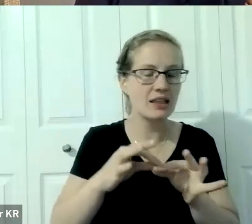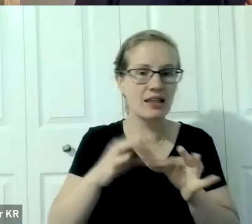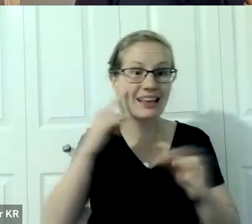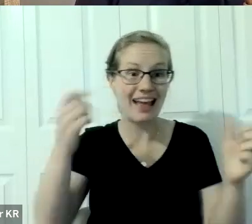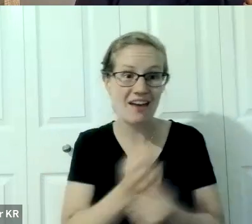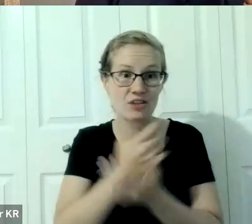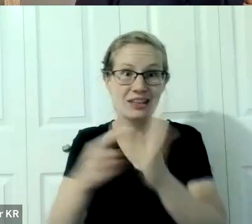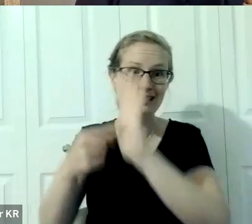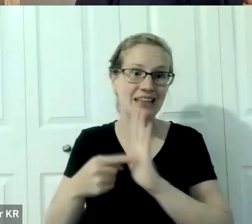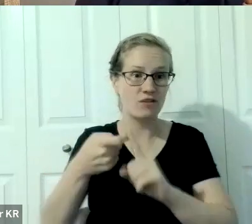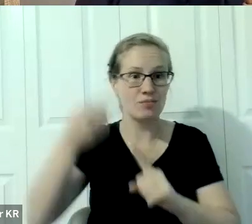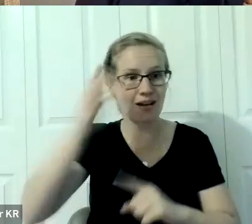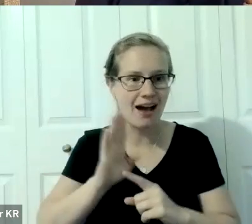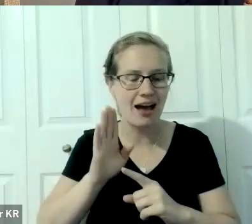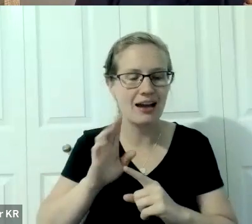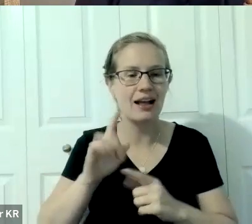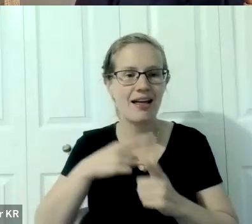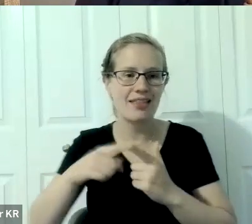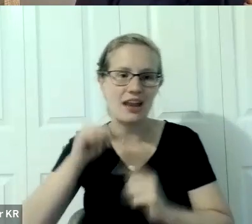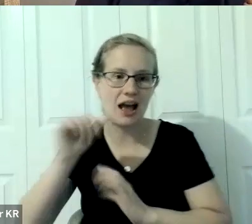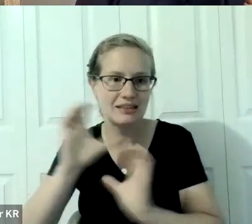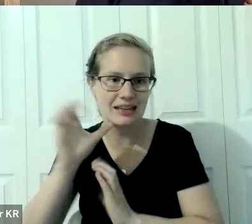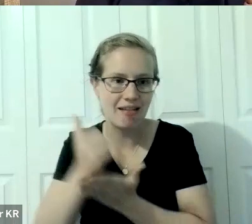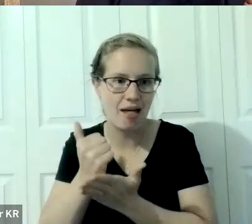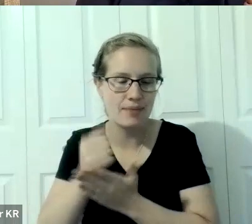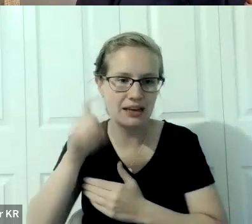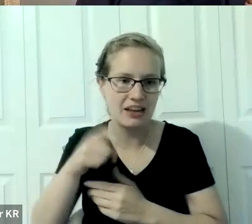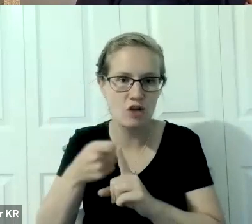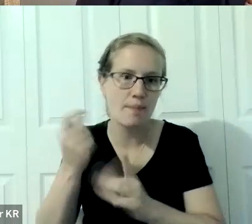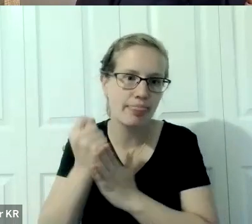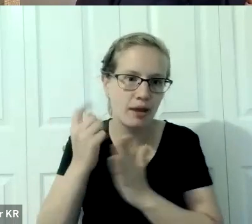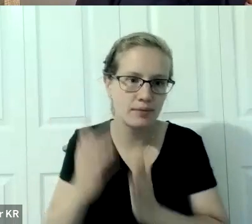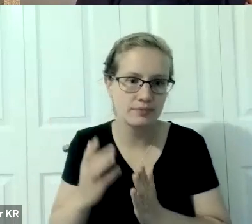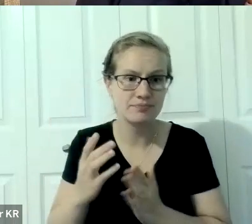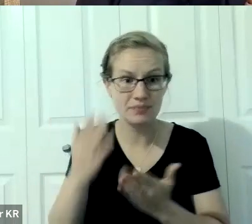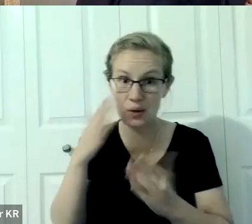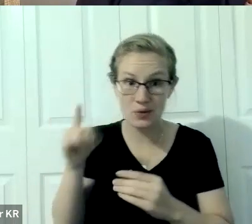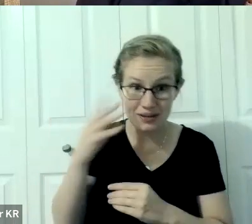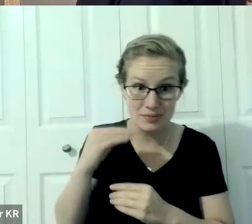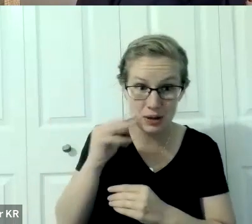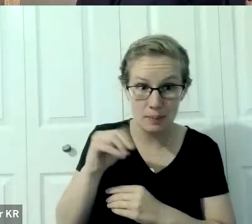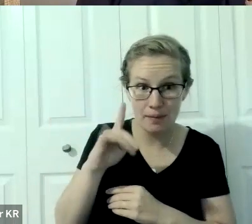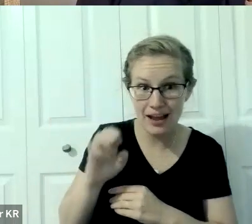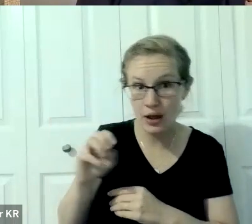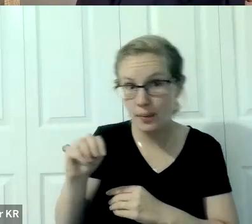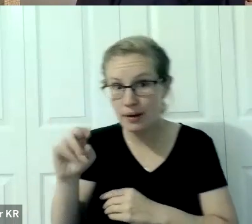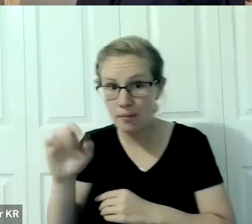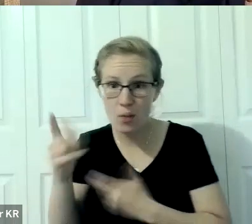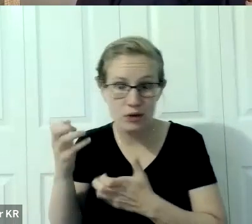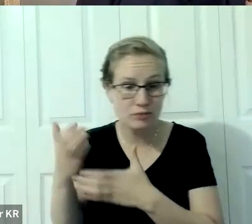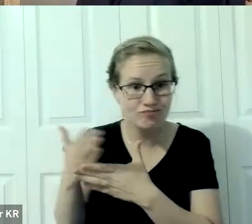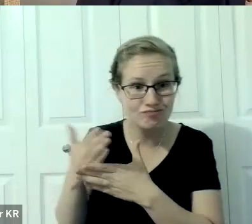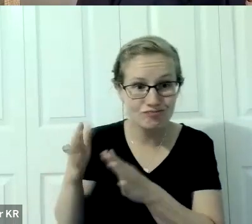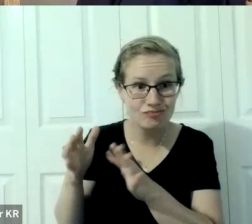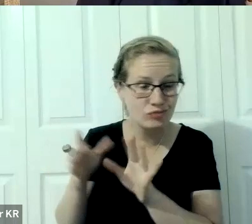and you know, not getting the care they need. So I don't know if you experienced this, Mike or Maribel, if you want to talk to this